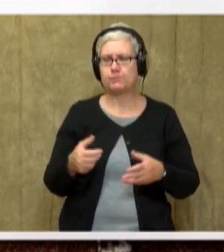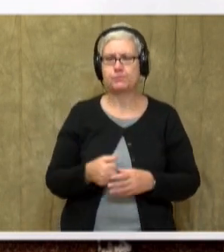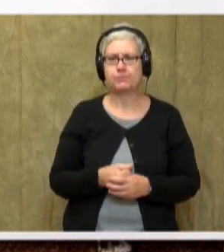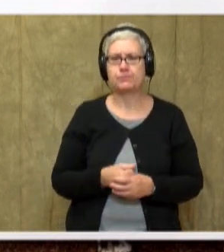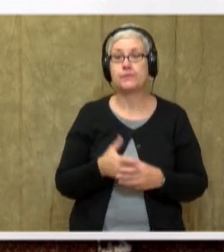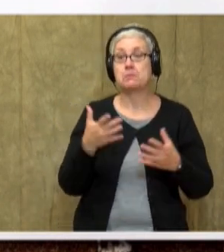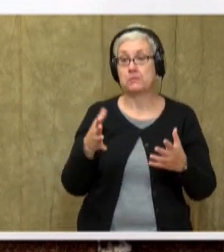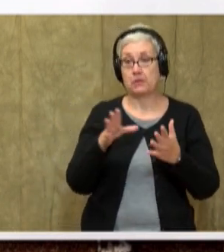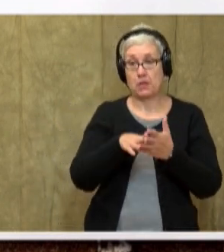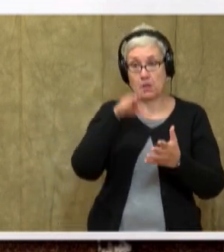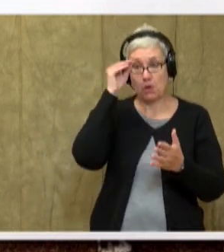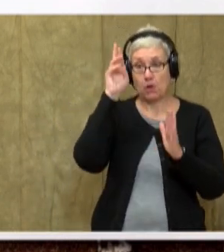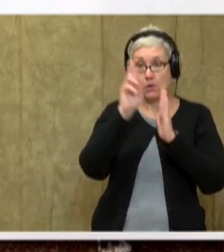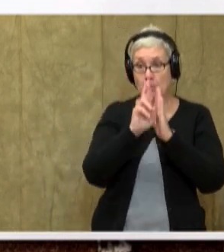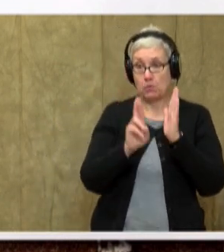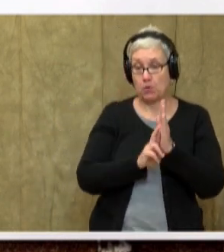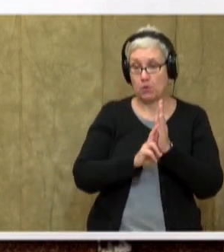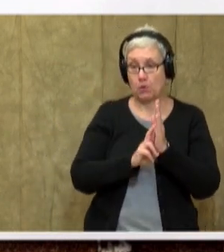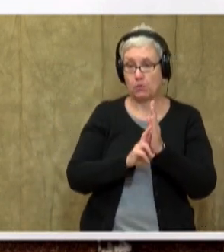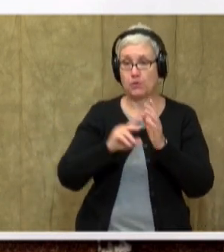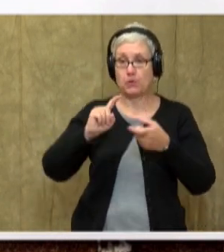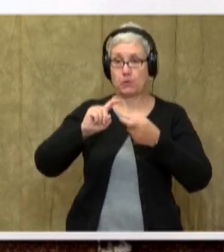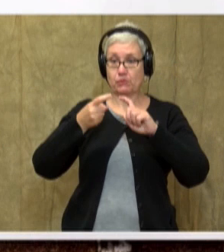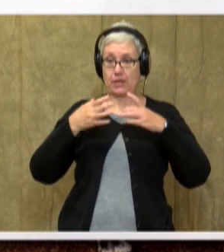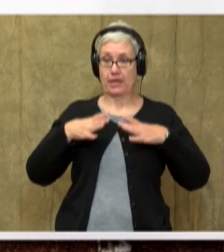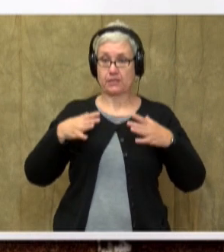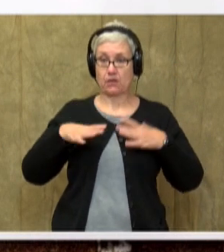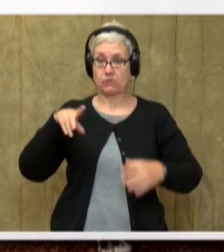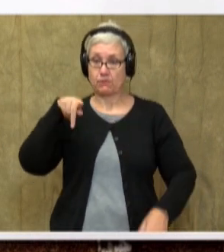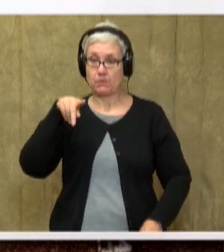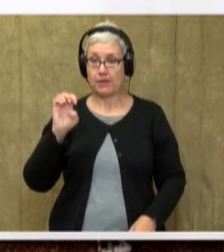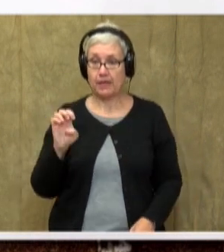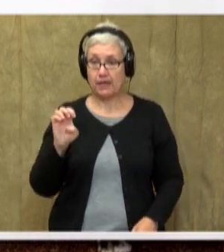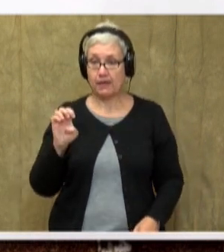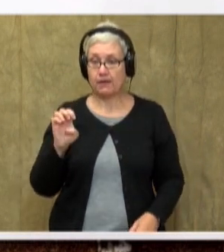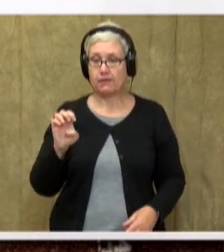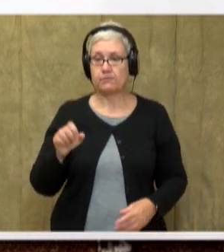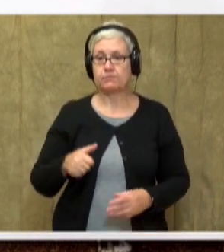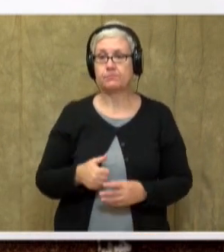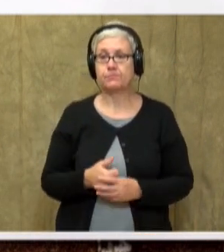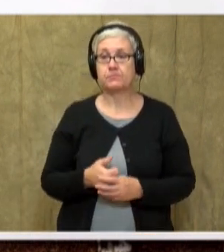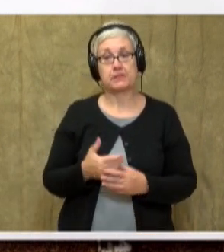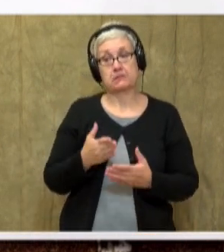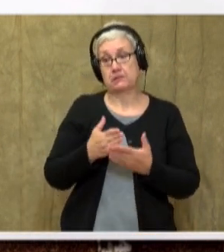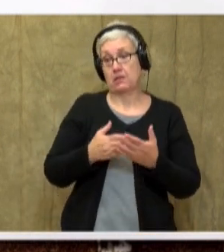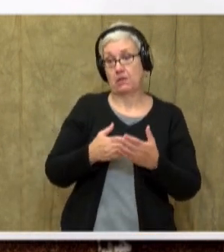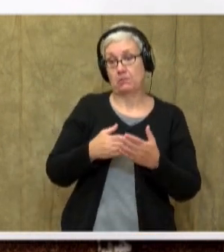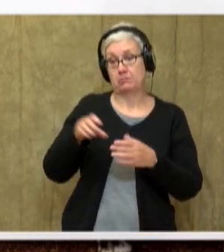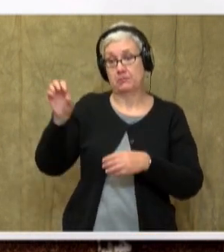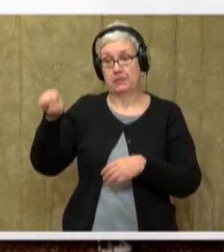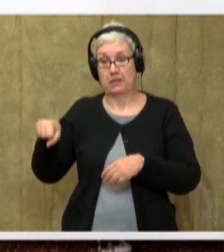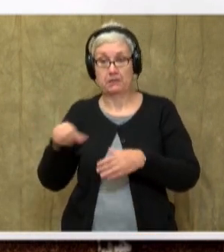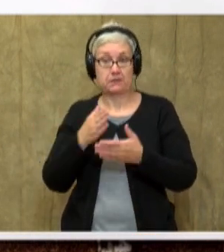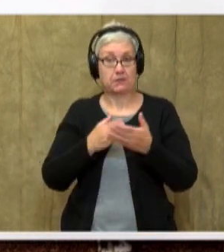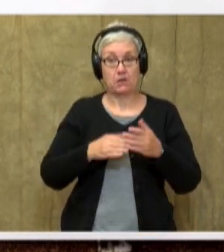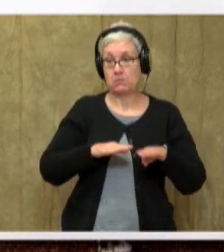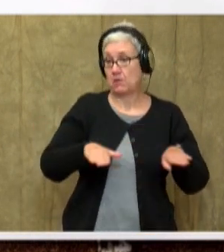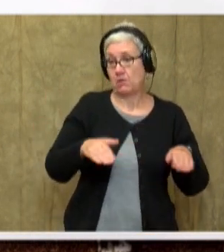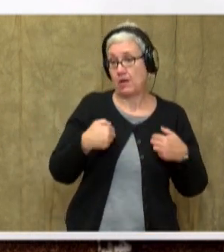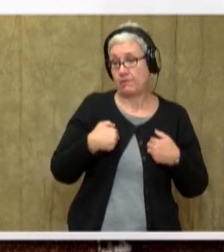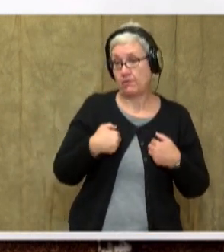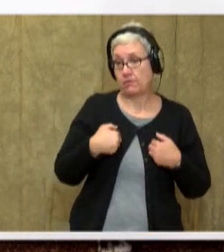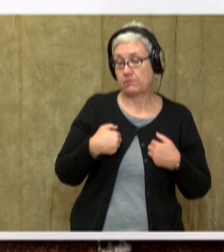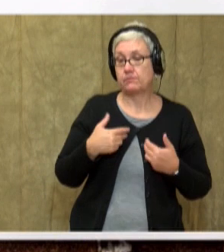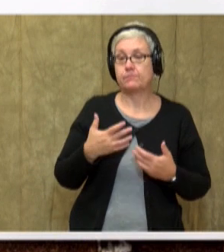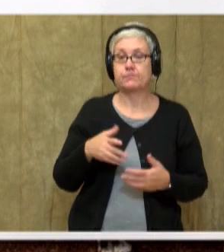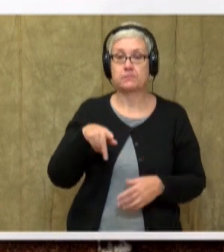learning the rules. Do you dress out for PE? You know, some schools you dress out for PE and some you don't. Some you're going to have PE, like in high school, you may